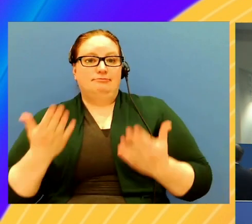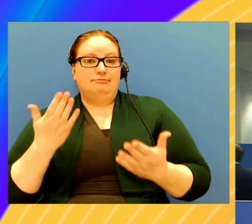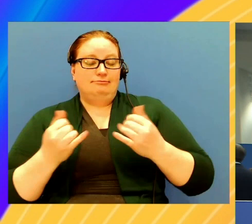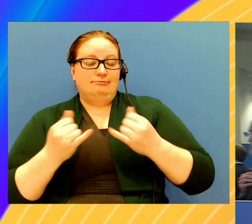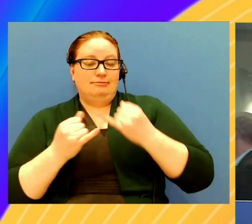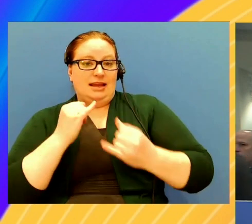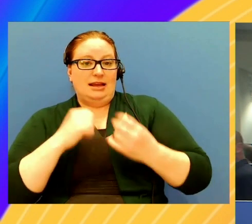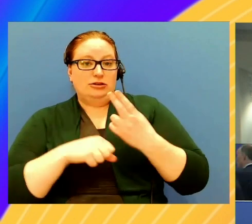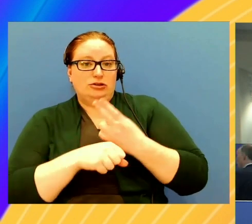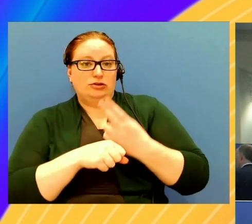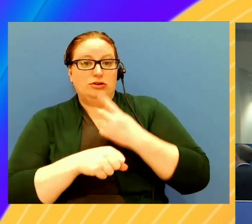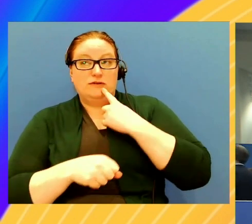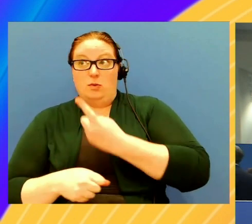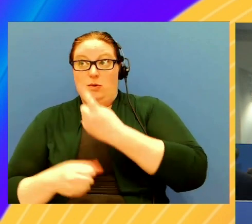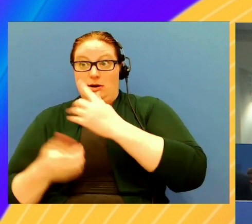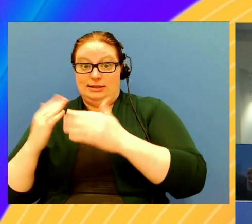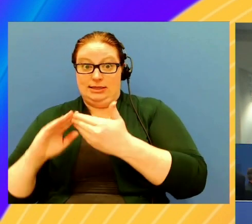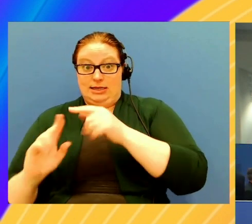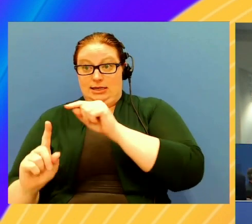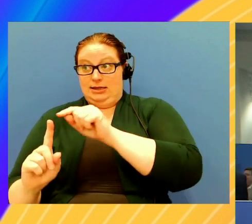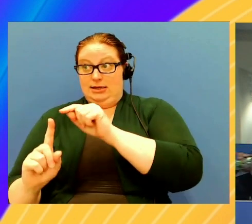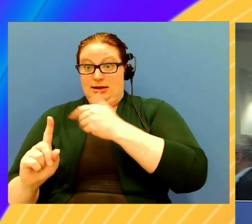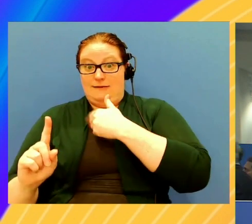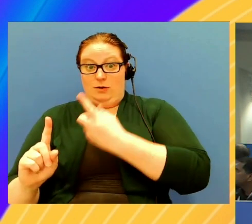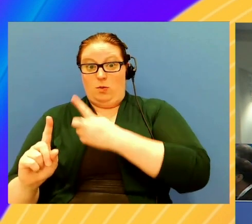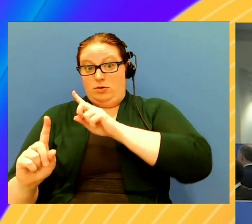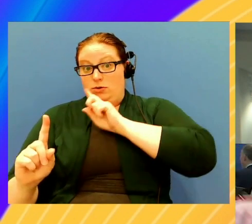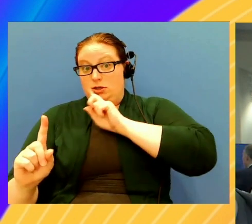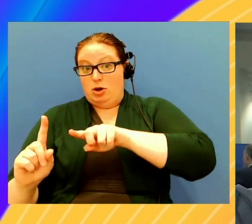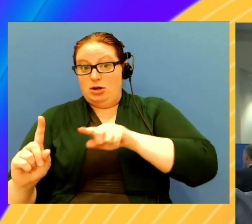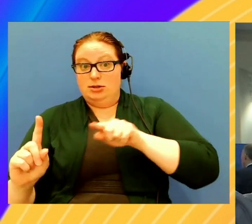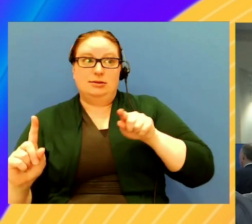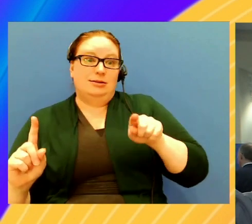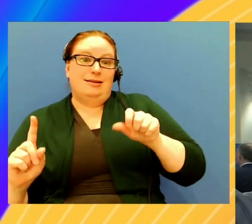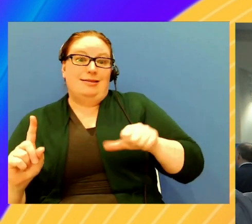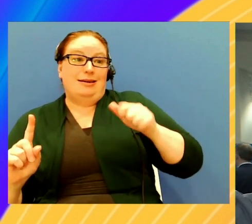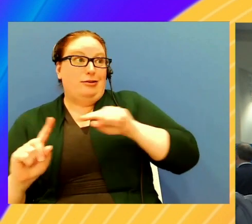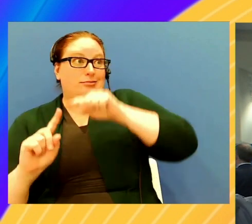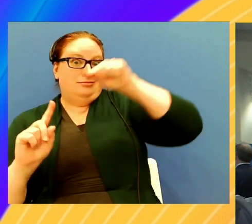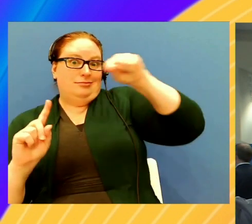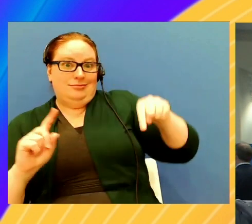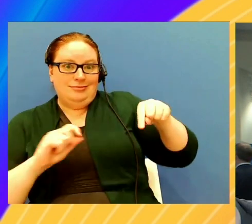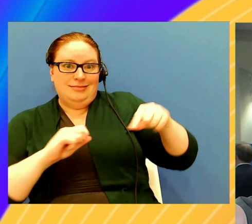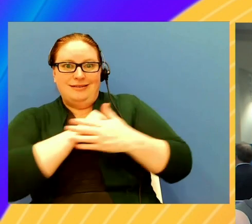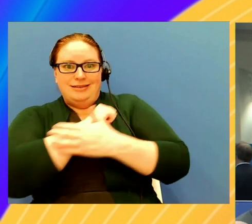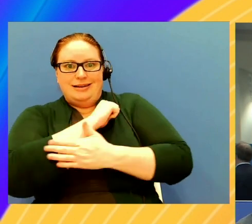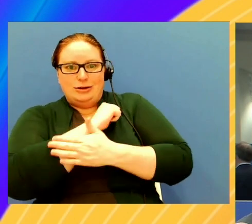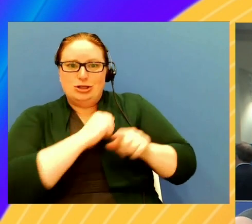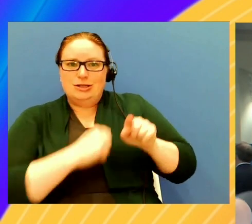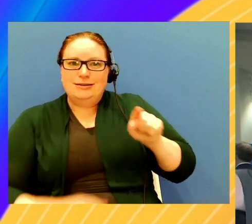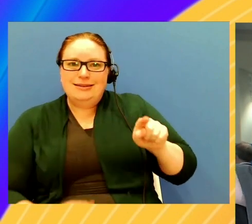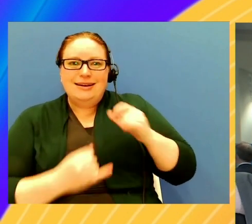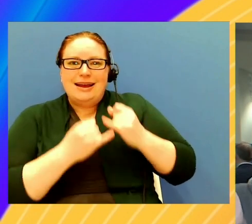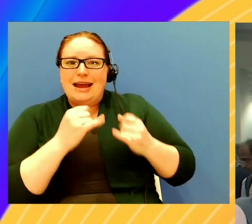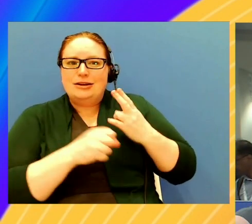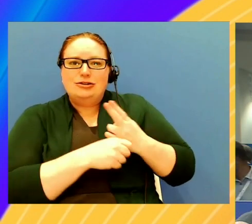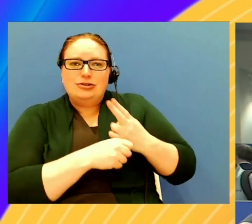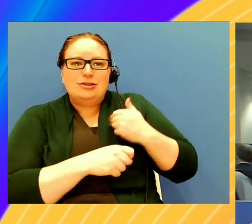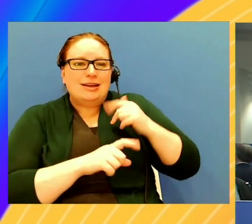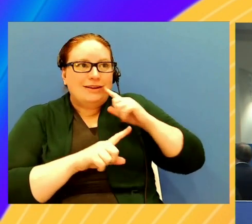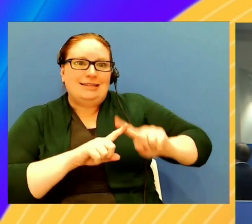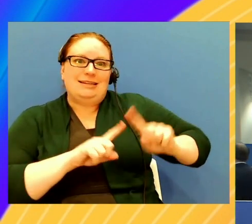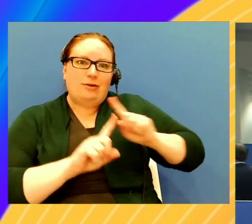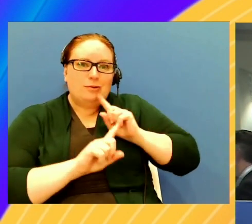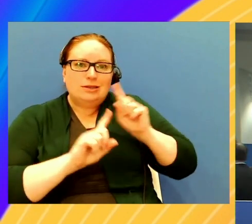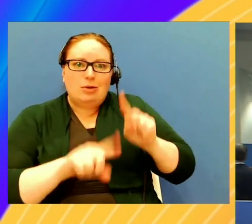users in one city are having one response while maybe on the other side of the country, those end users are having a different response, and